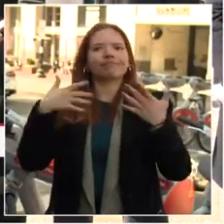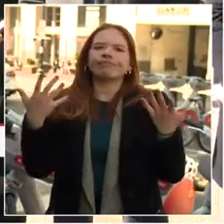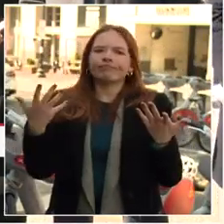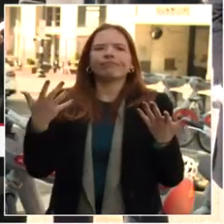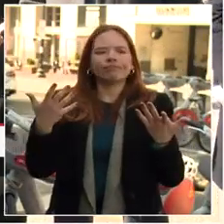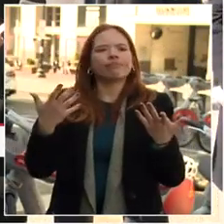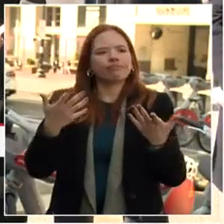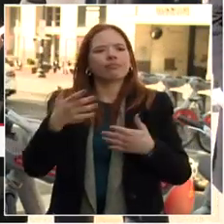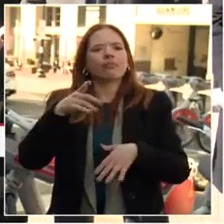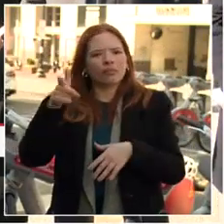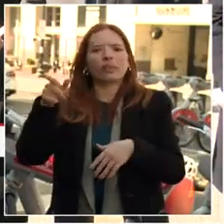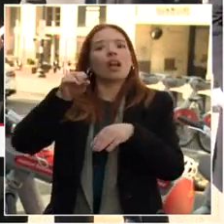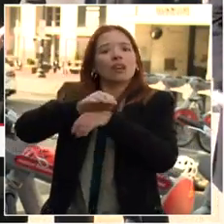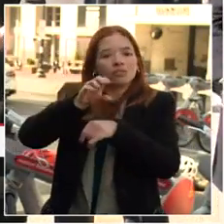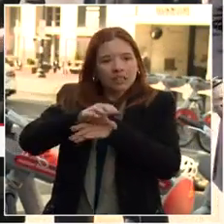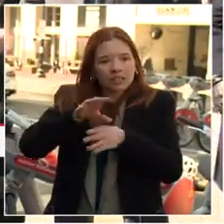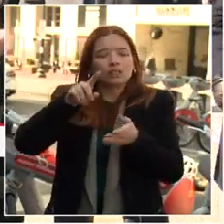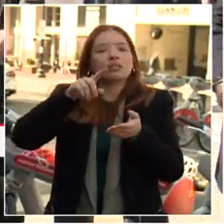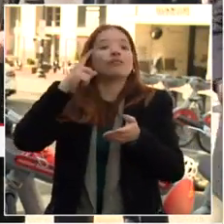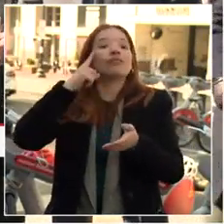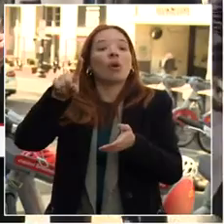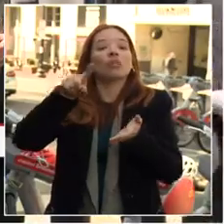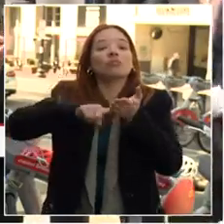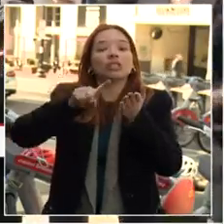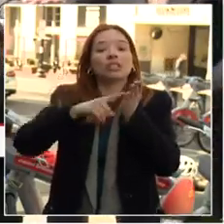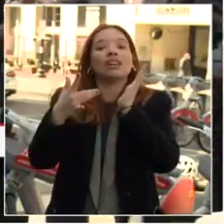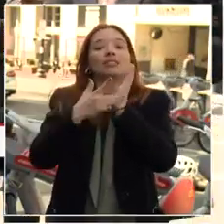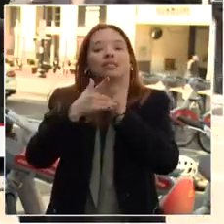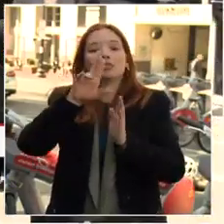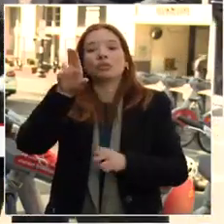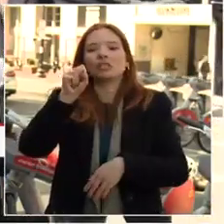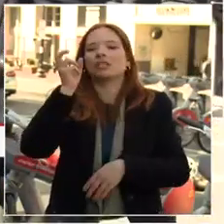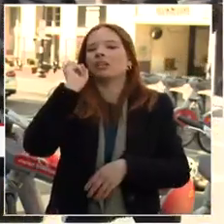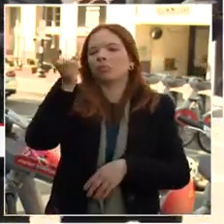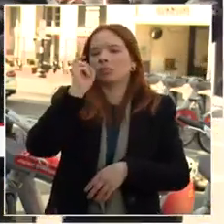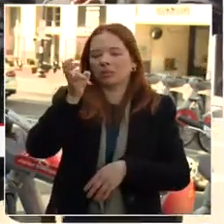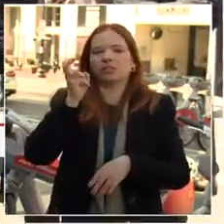and Technology, Ben Levine.